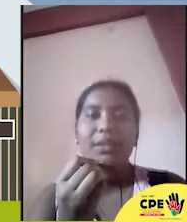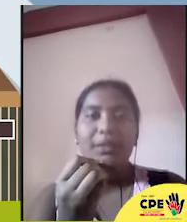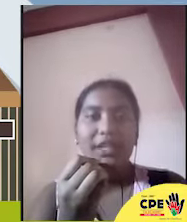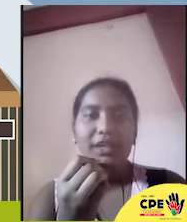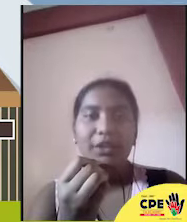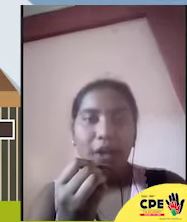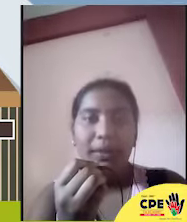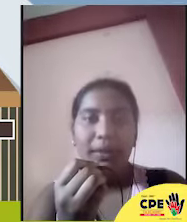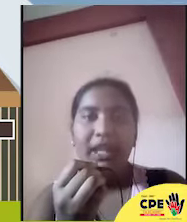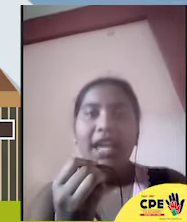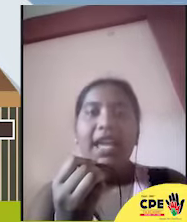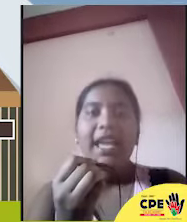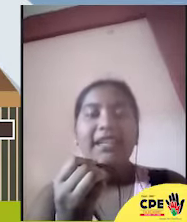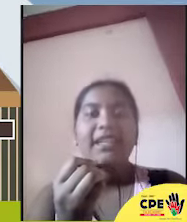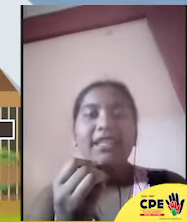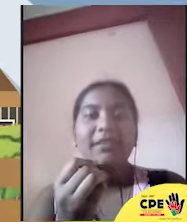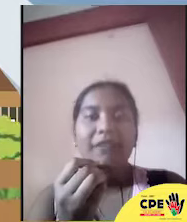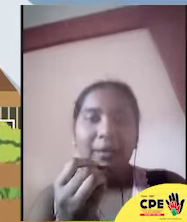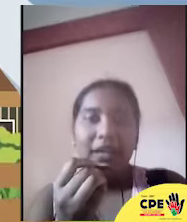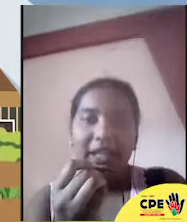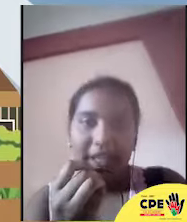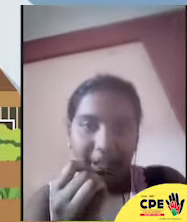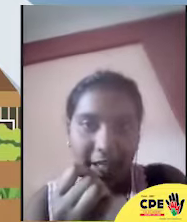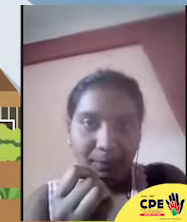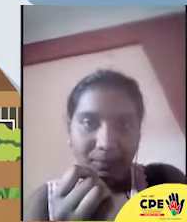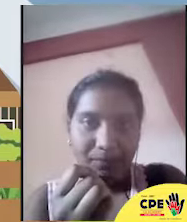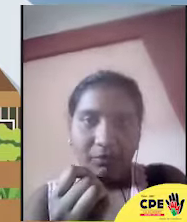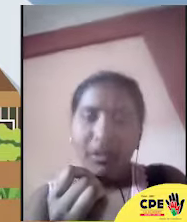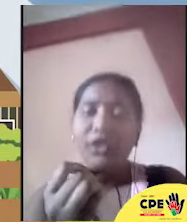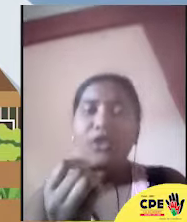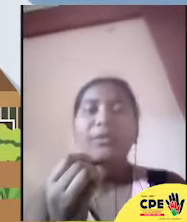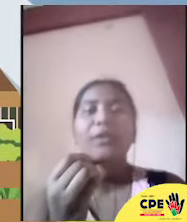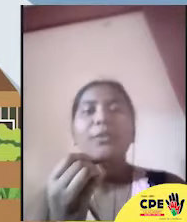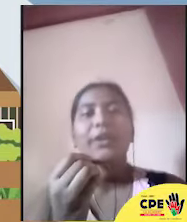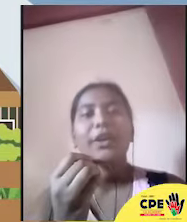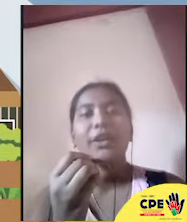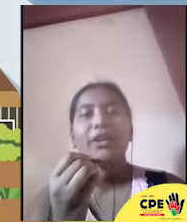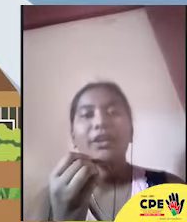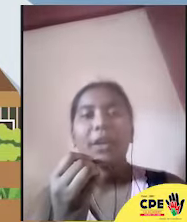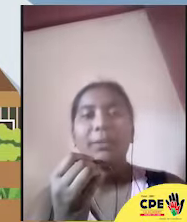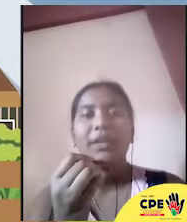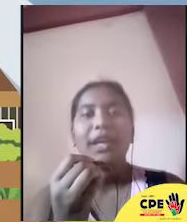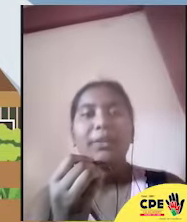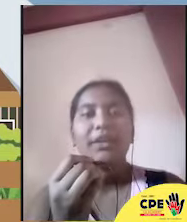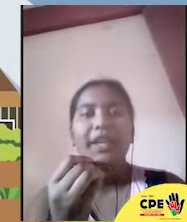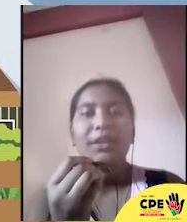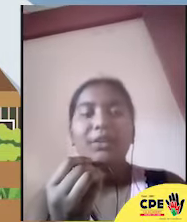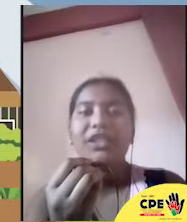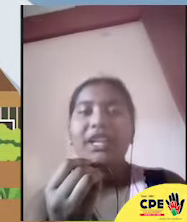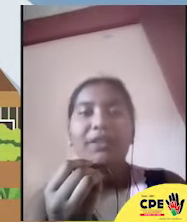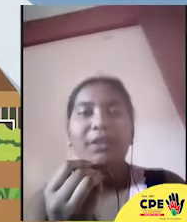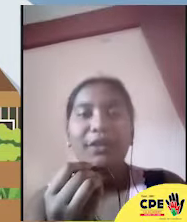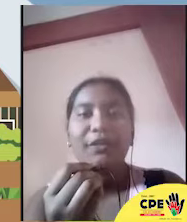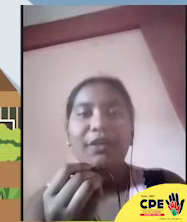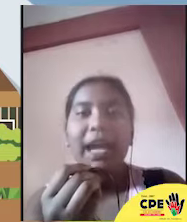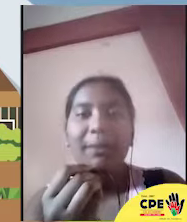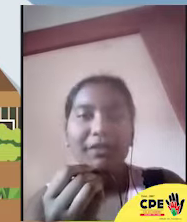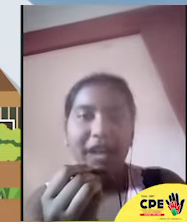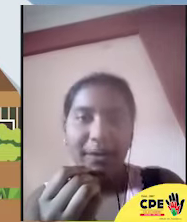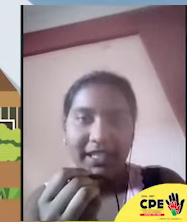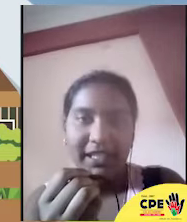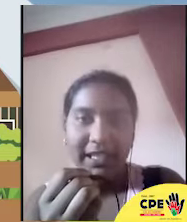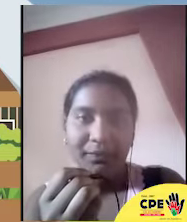on the present topic agriculture farming in India. So before moving on to the topic, I would like to wish every one of you